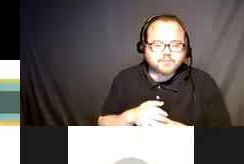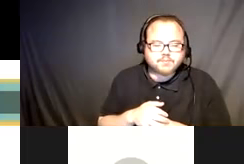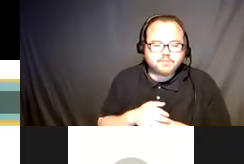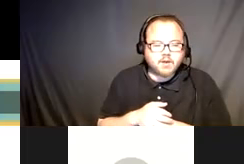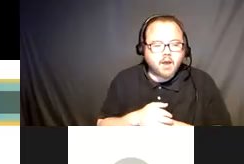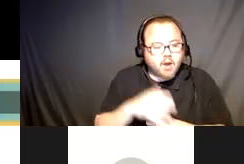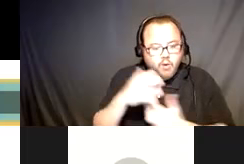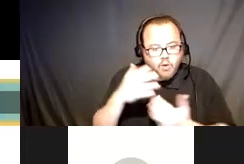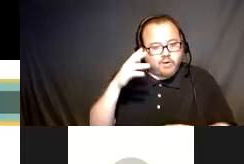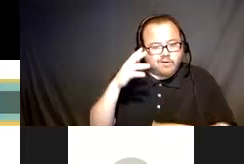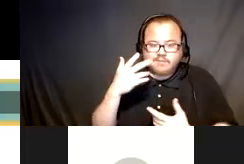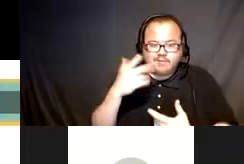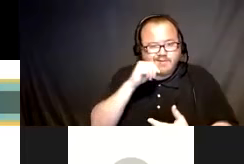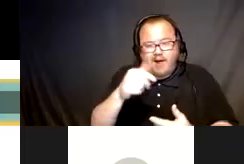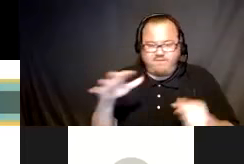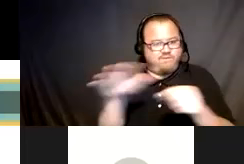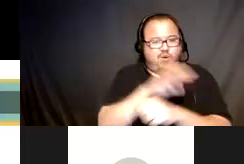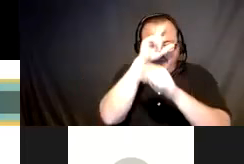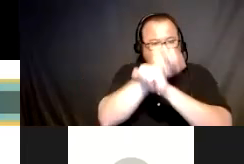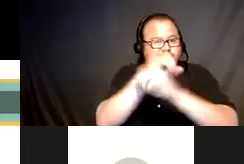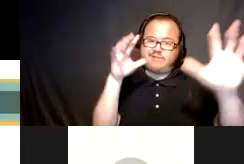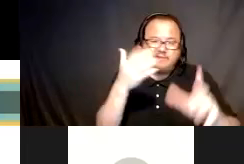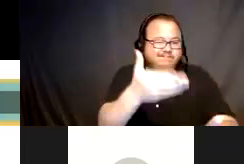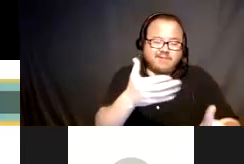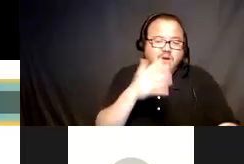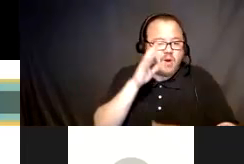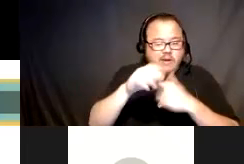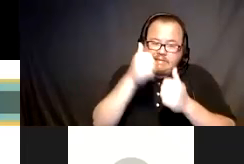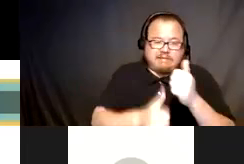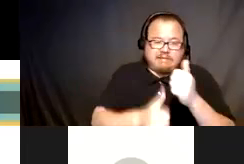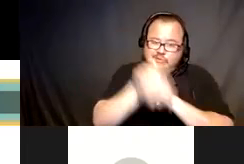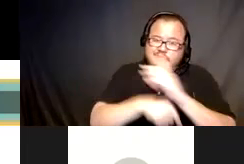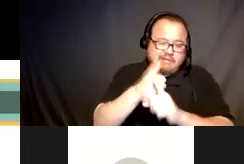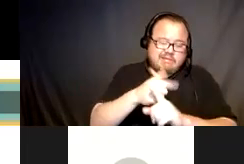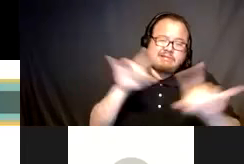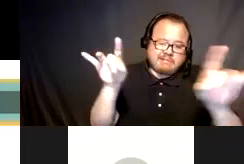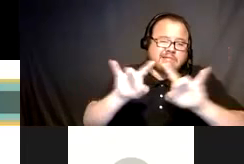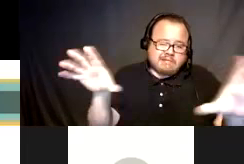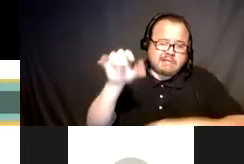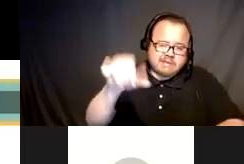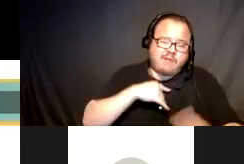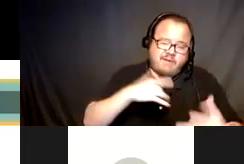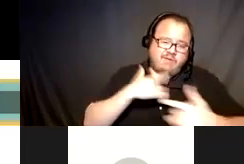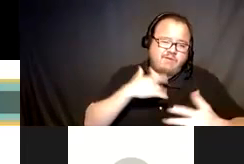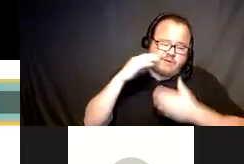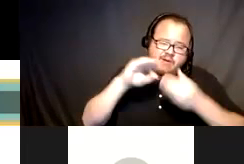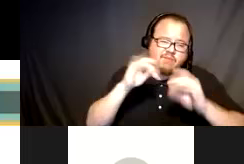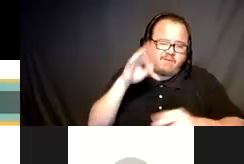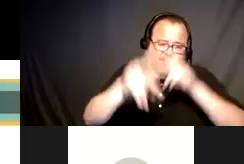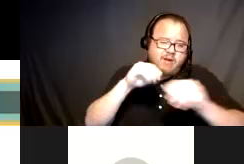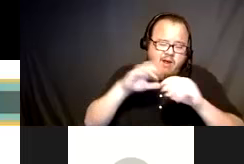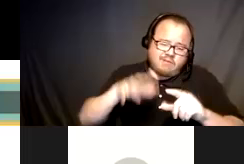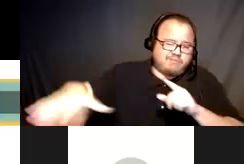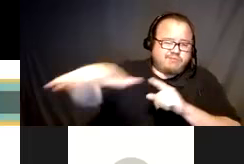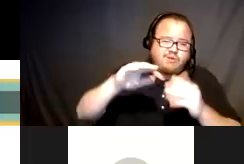Yet even that doesn't speak to the entire picture. Although every suicide death is a tragedy, we also need to be concerned for the number of people in our community